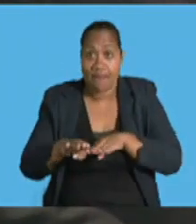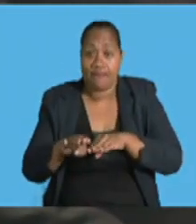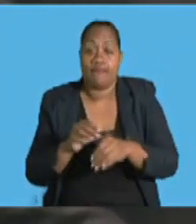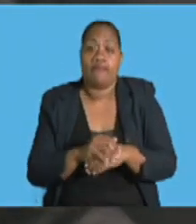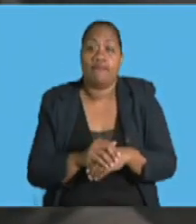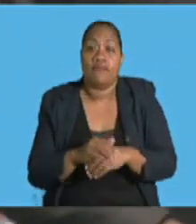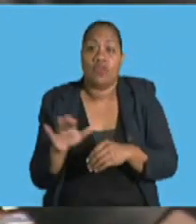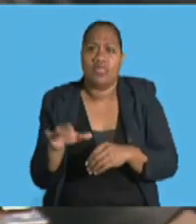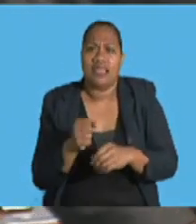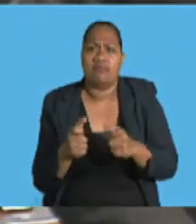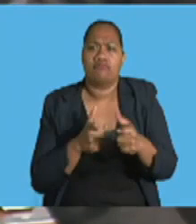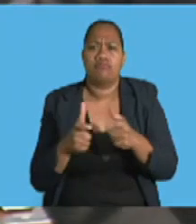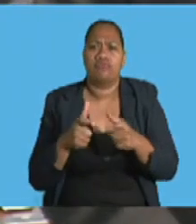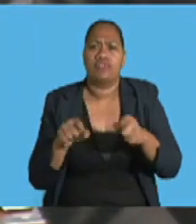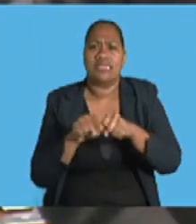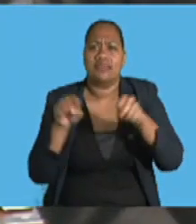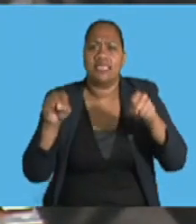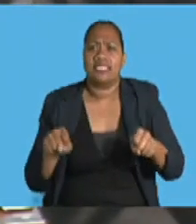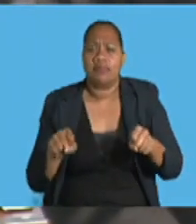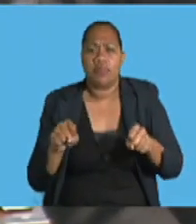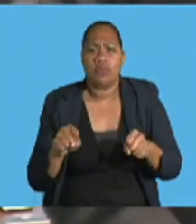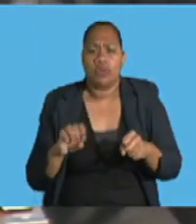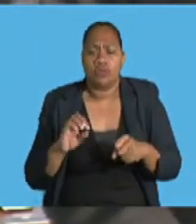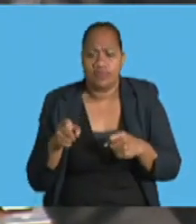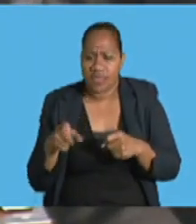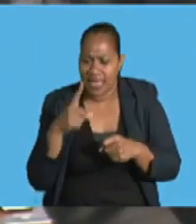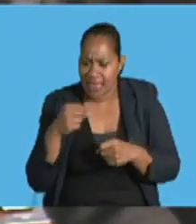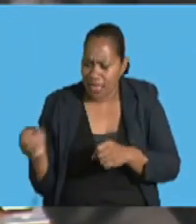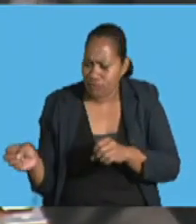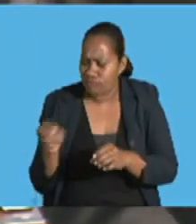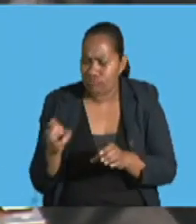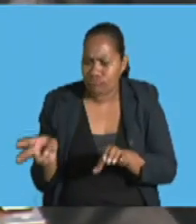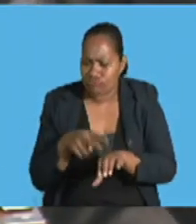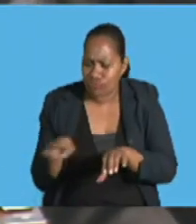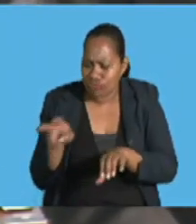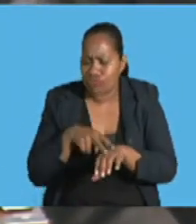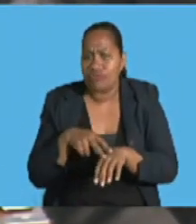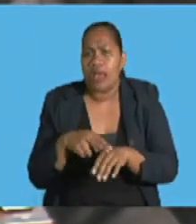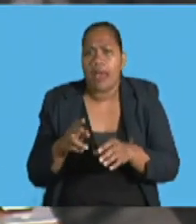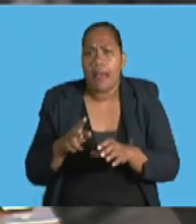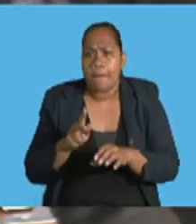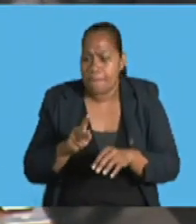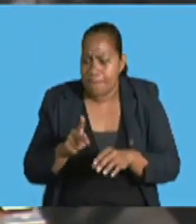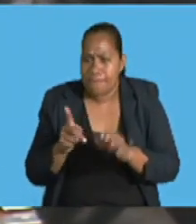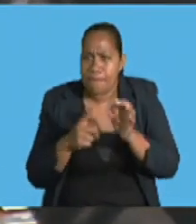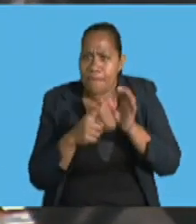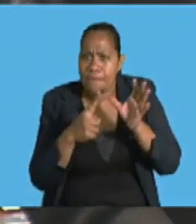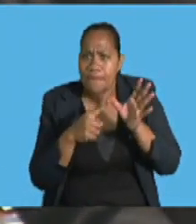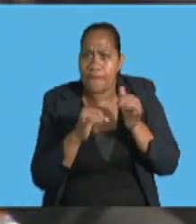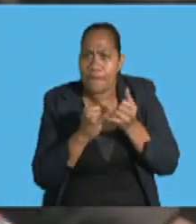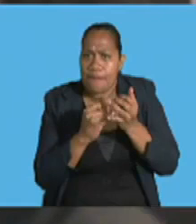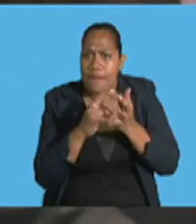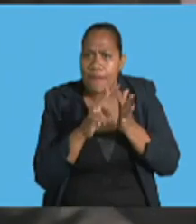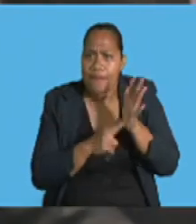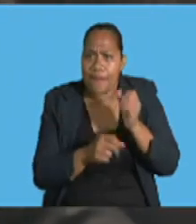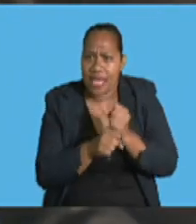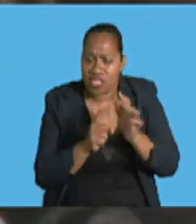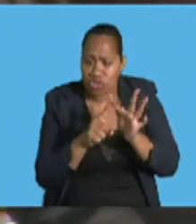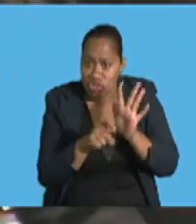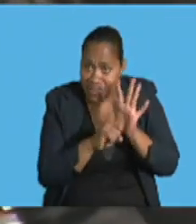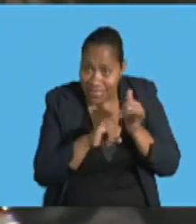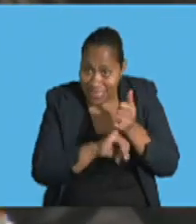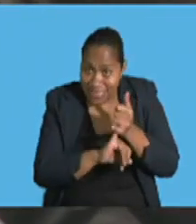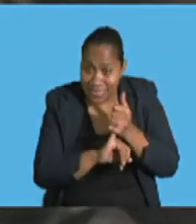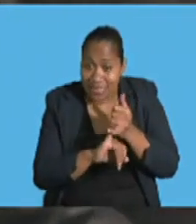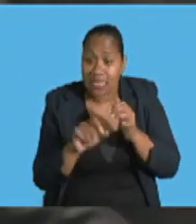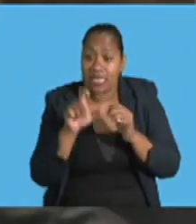control system to profile passengers, cargo, and crafts before they enter Fiji. Some